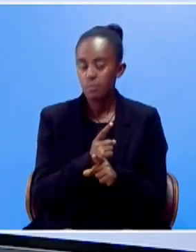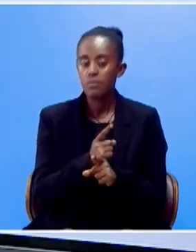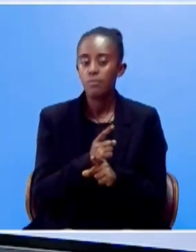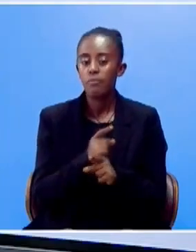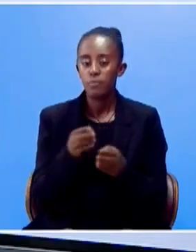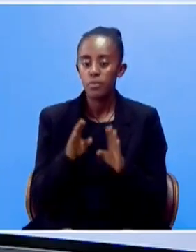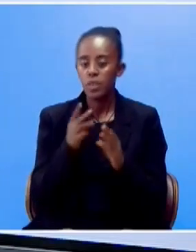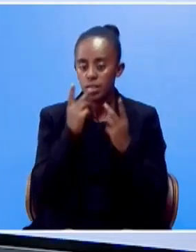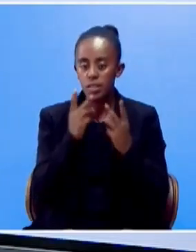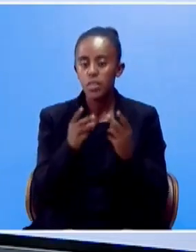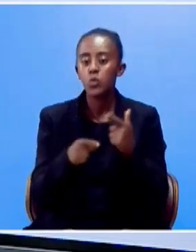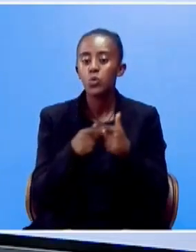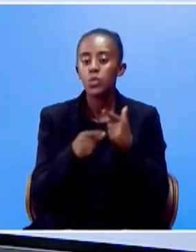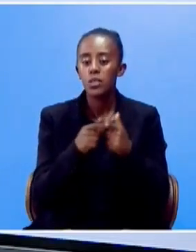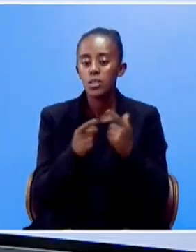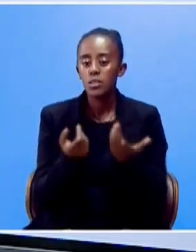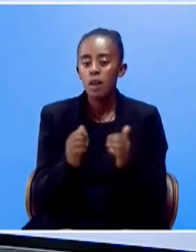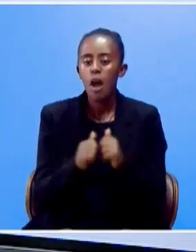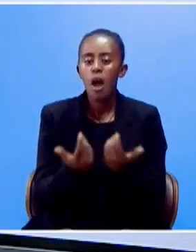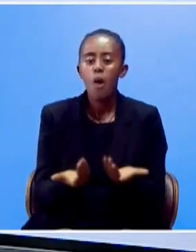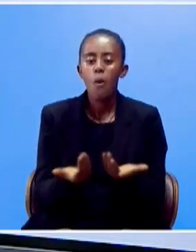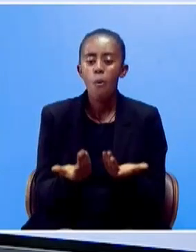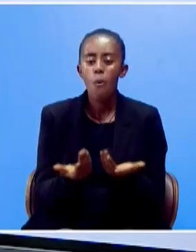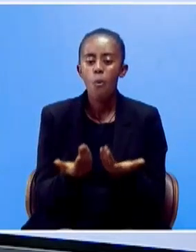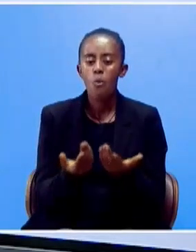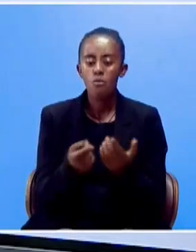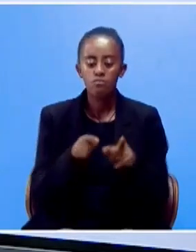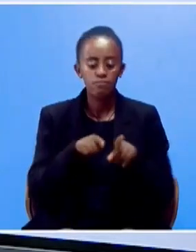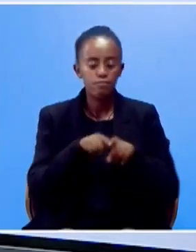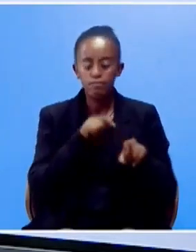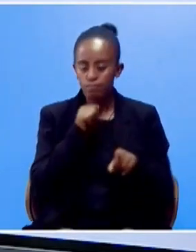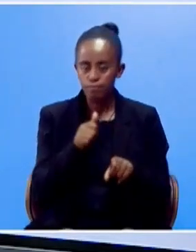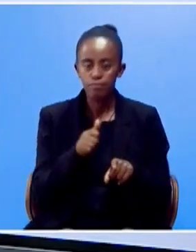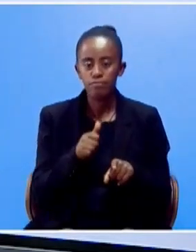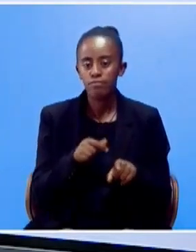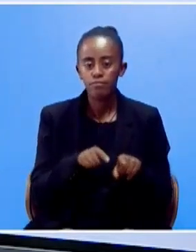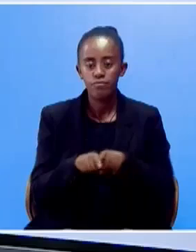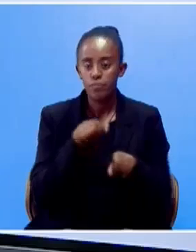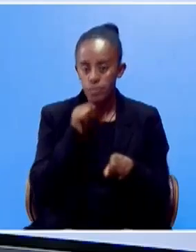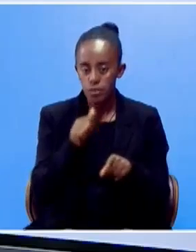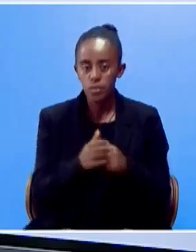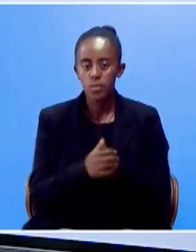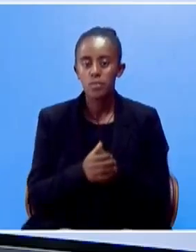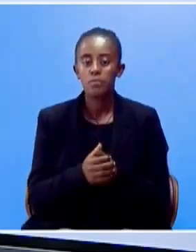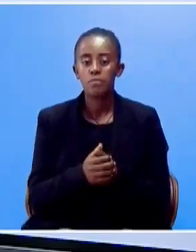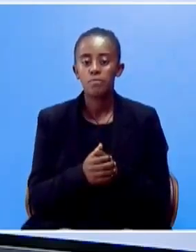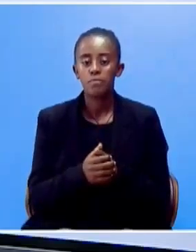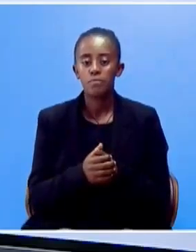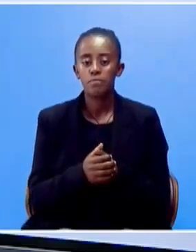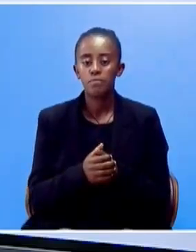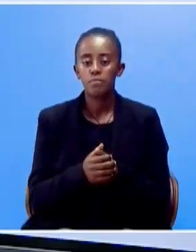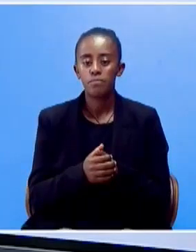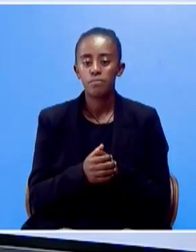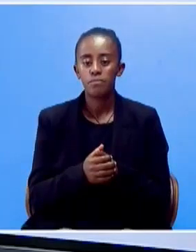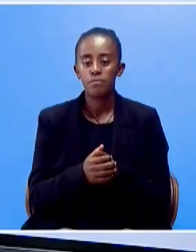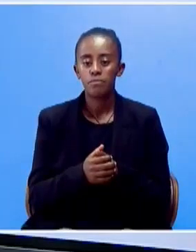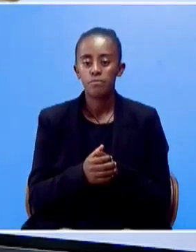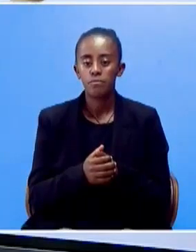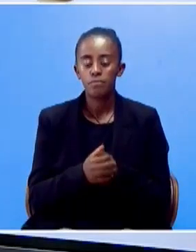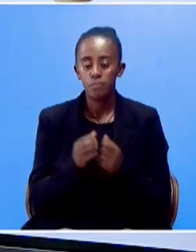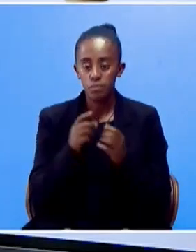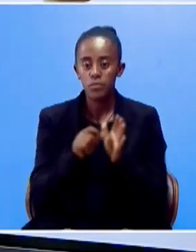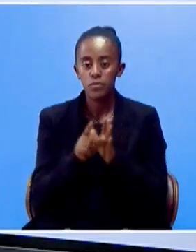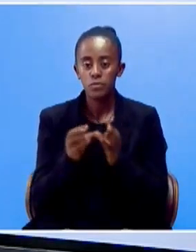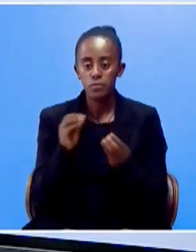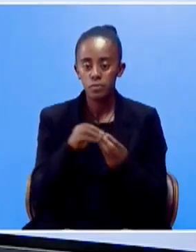see to the second one, how to disagree. Let me give you some examples here. Look,